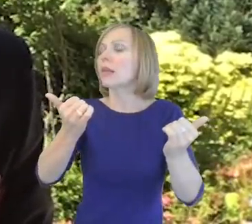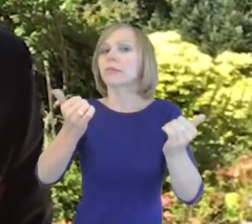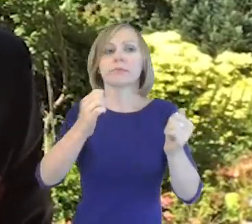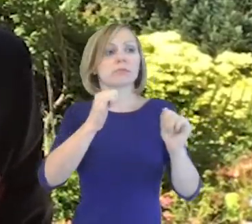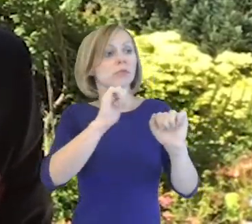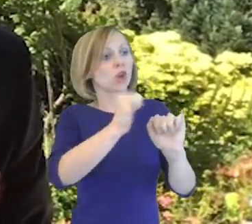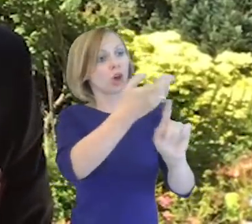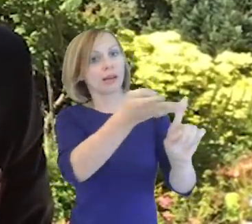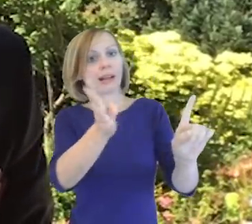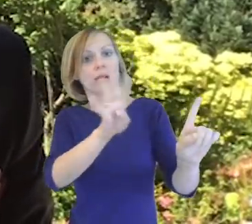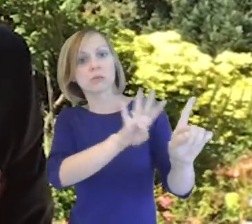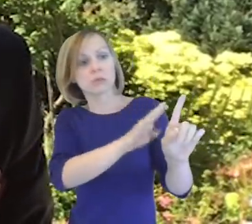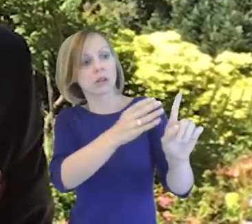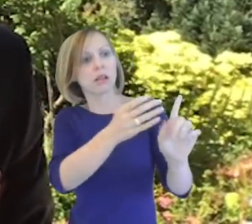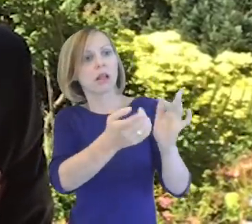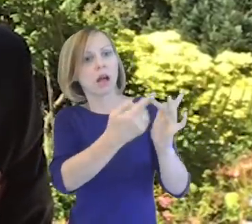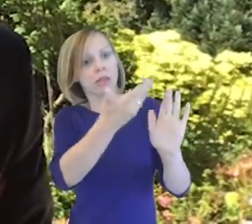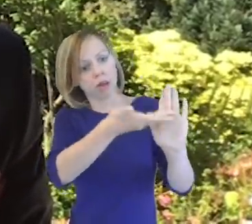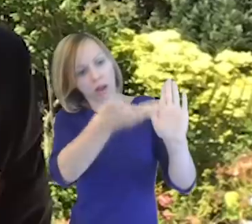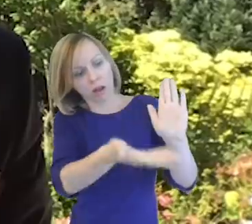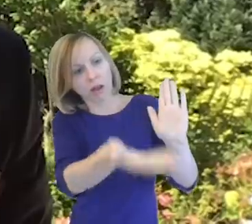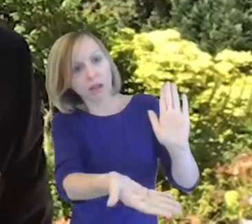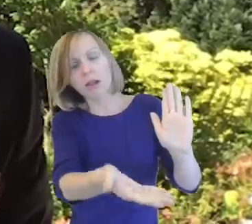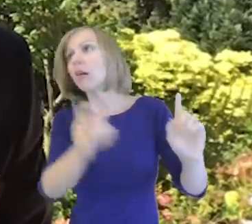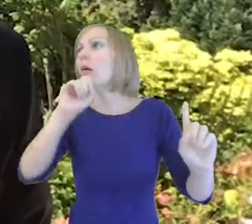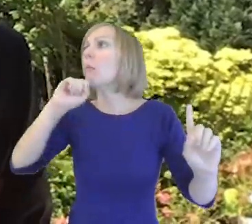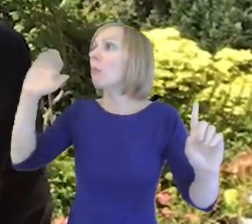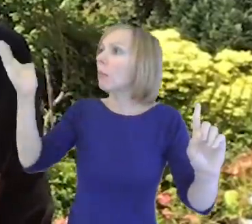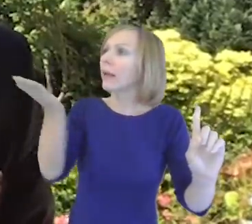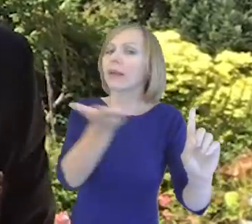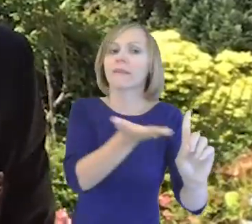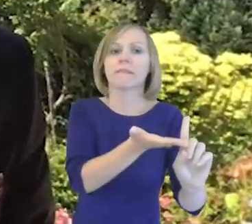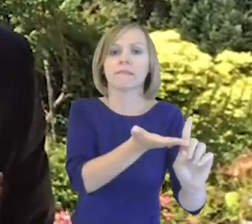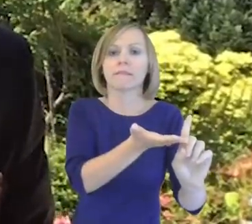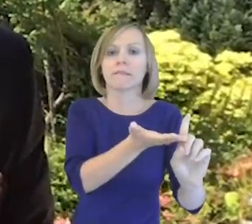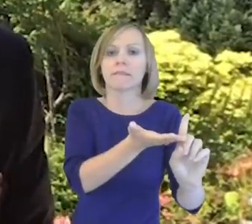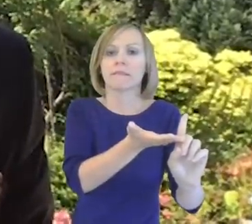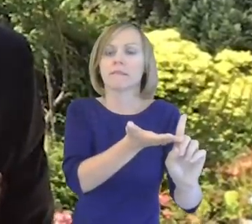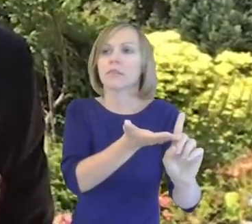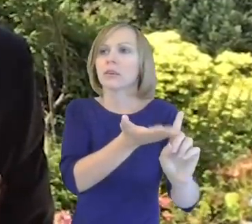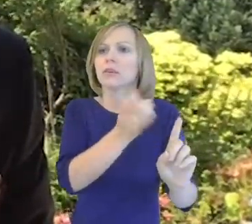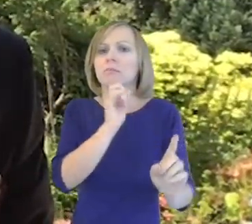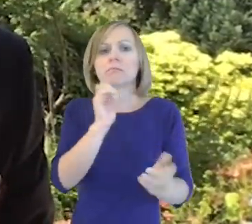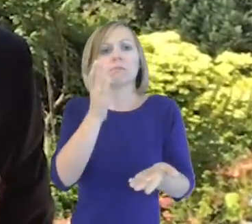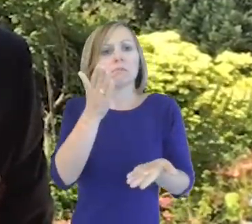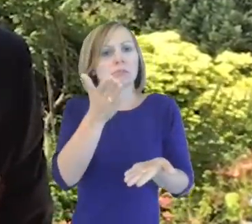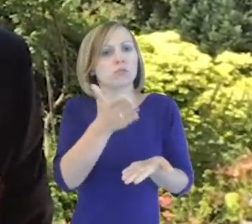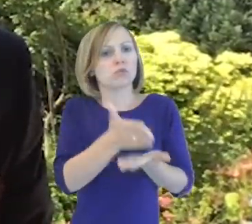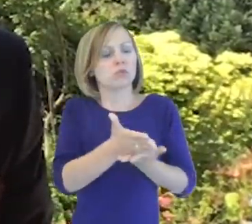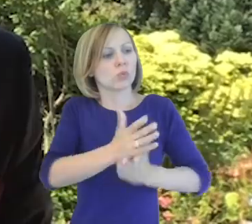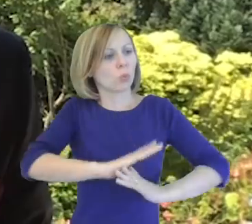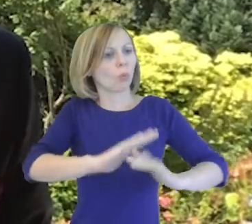whole council, and to all that are put in authority under her, they may truly and